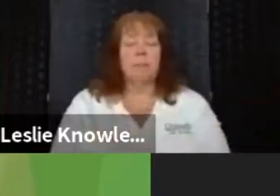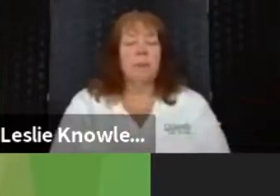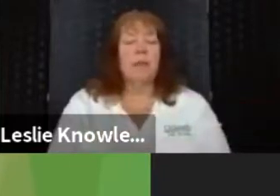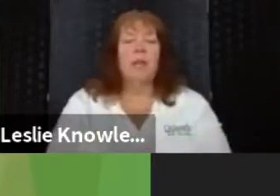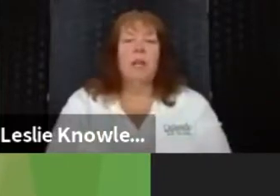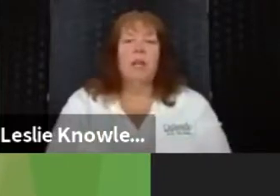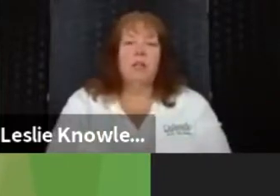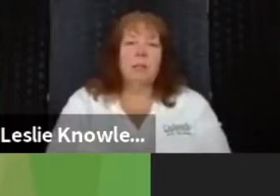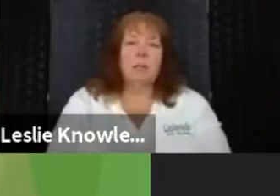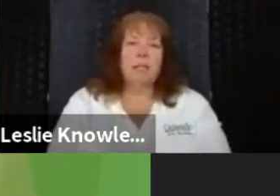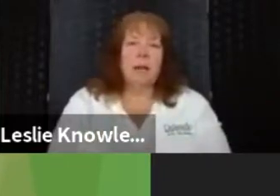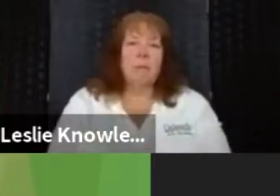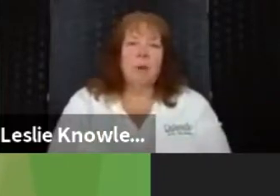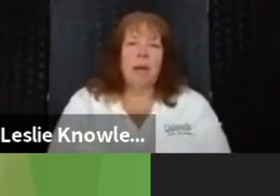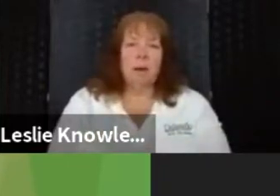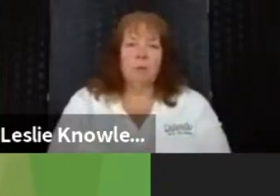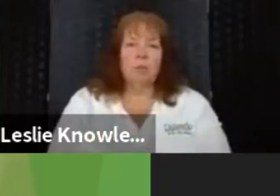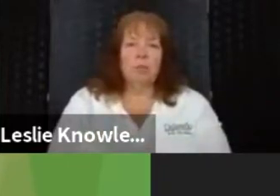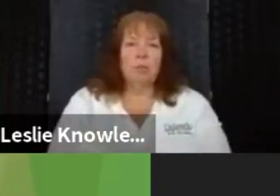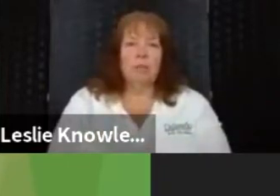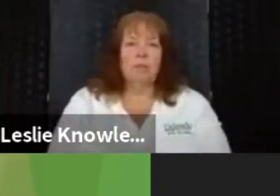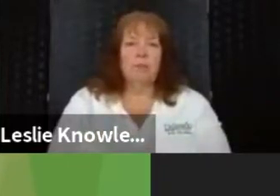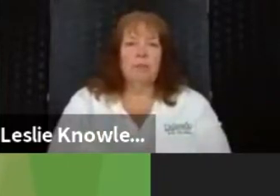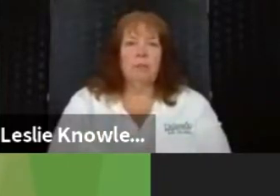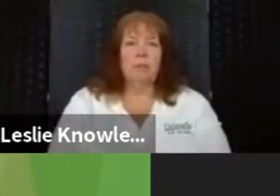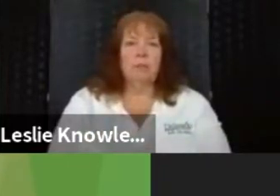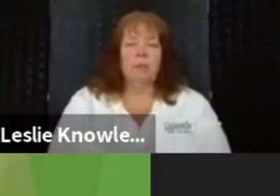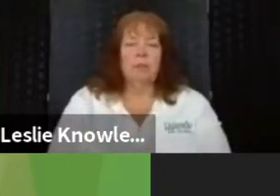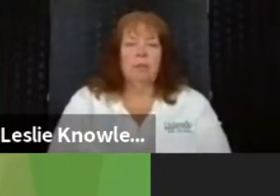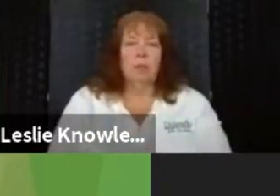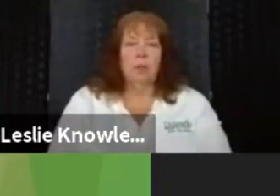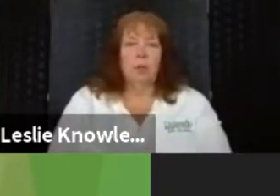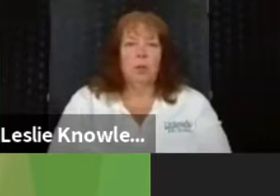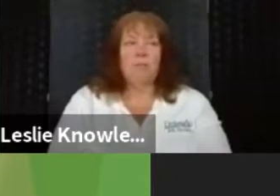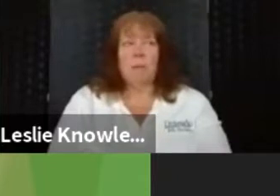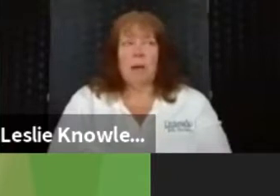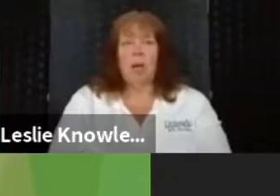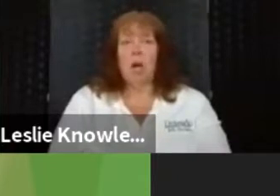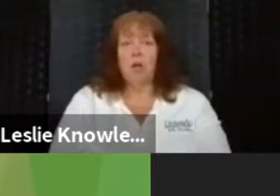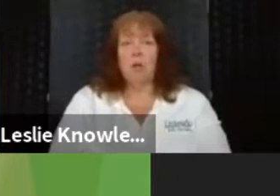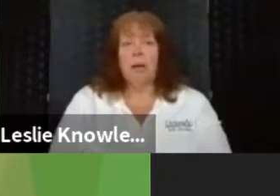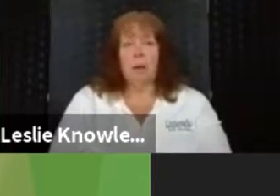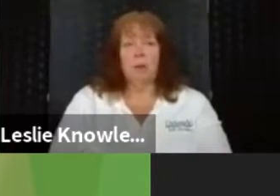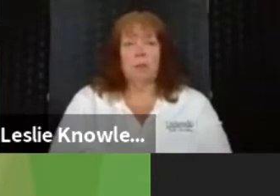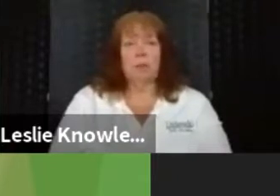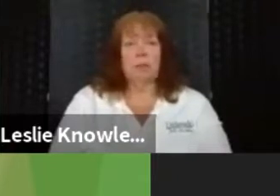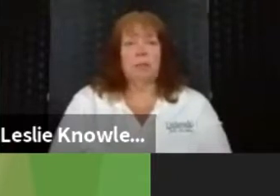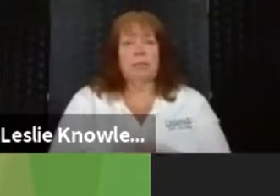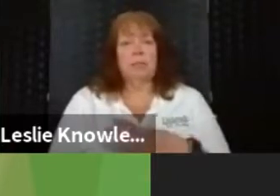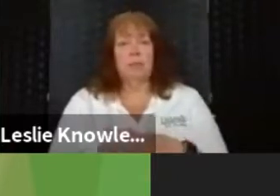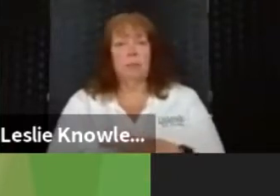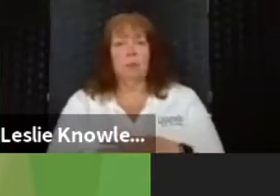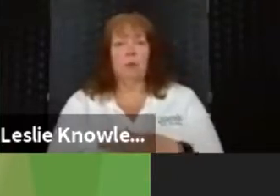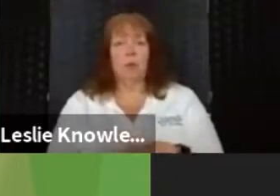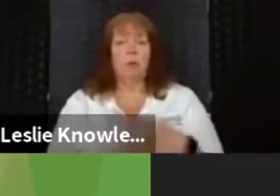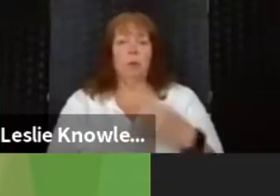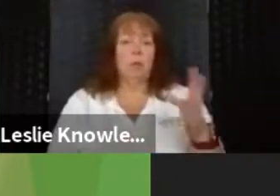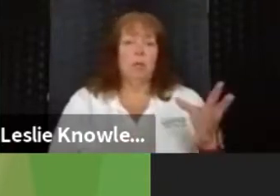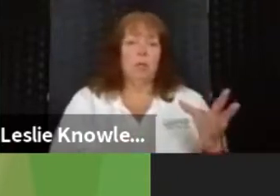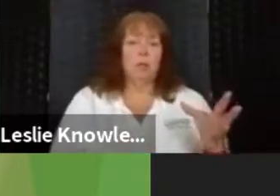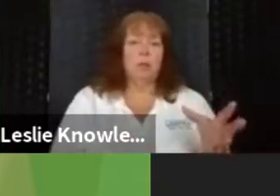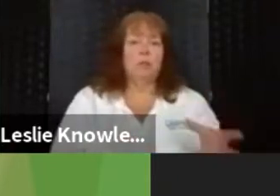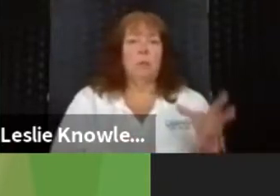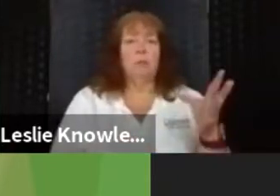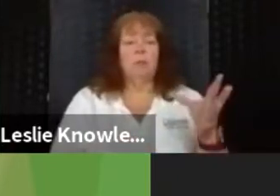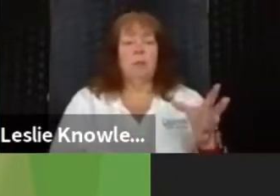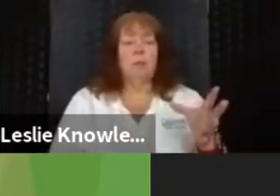Practicum. So that by the time you're out in the field, you have about 100 hours. Deaf people know you,